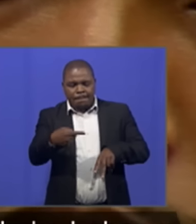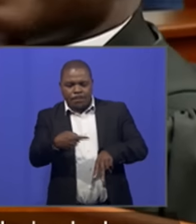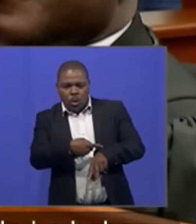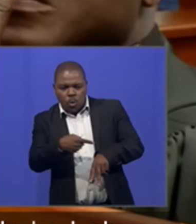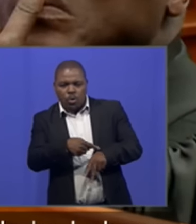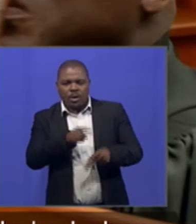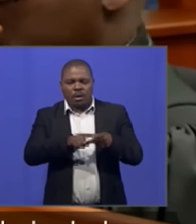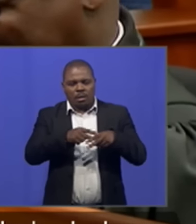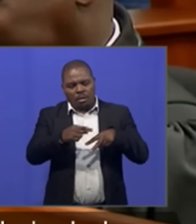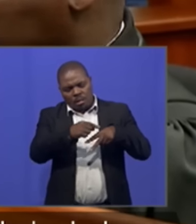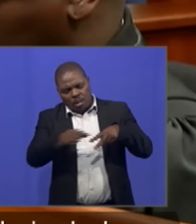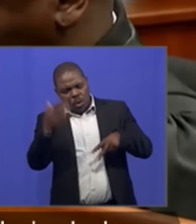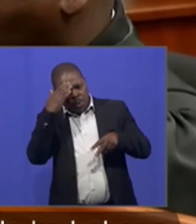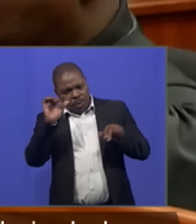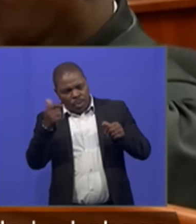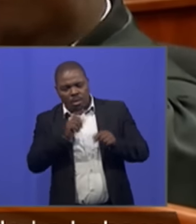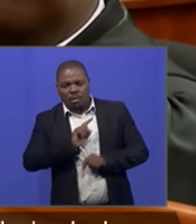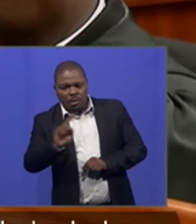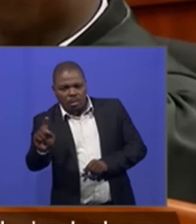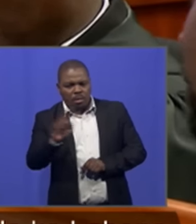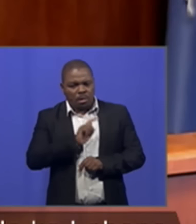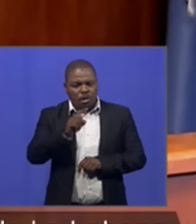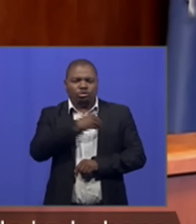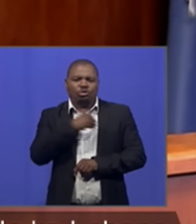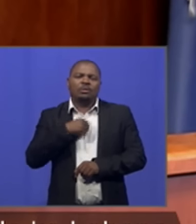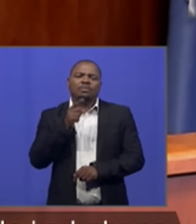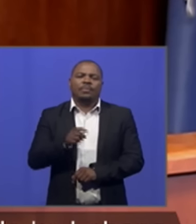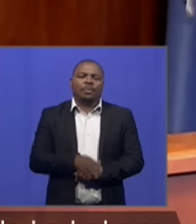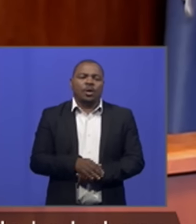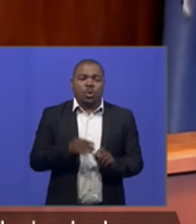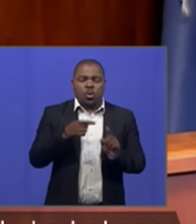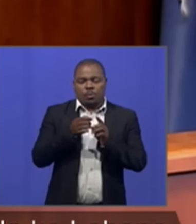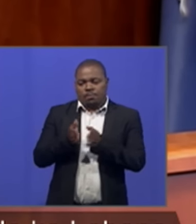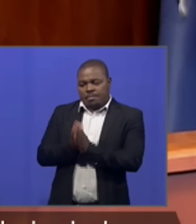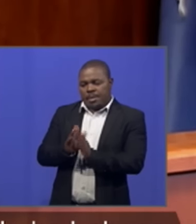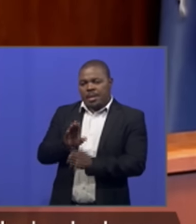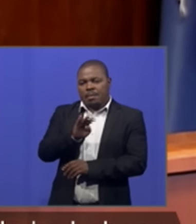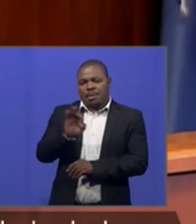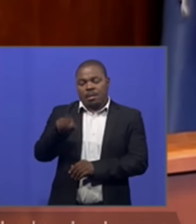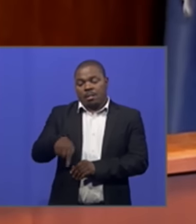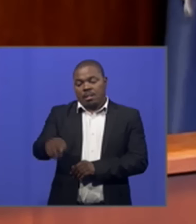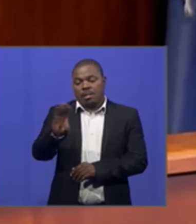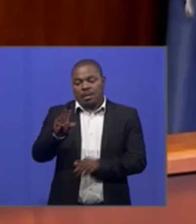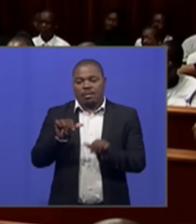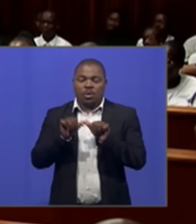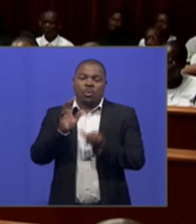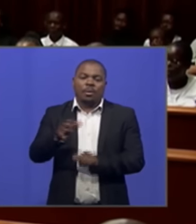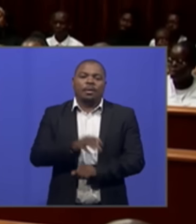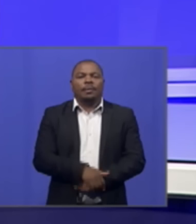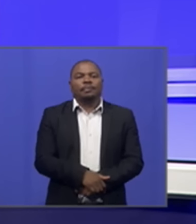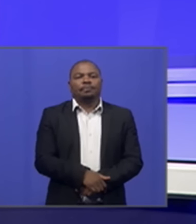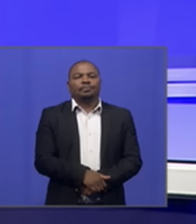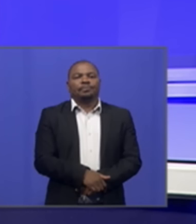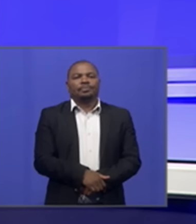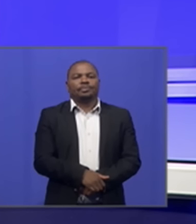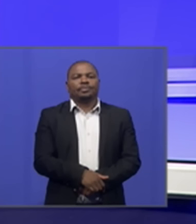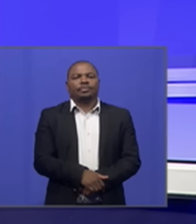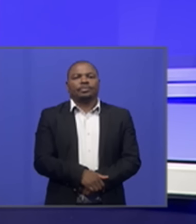mešifa le megalatšhika kgafetša. Kgopelo ya gagwe ya beila e tla theeletšwa ka Labone.